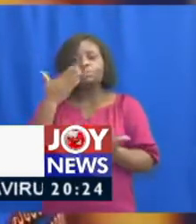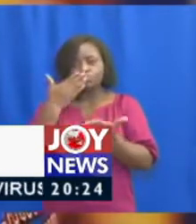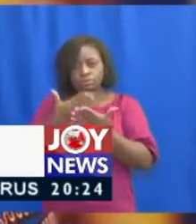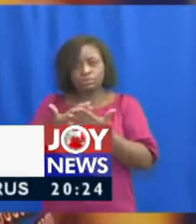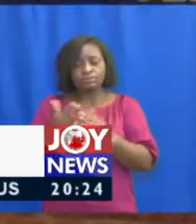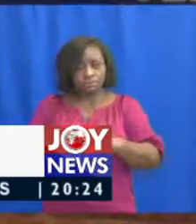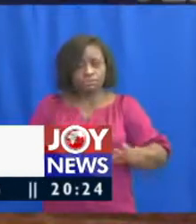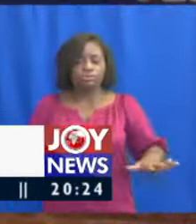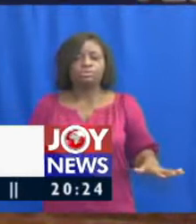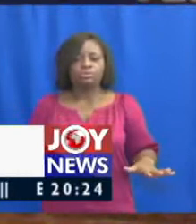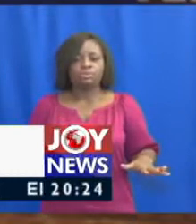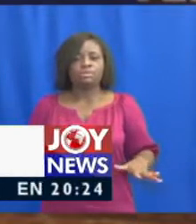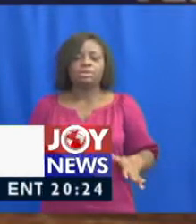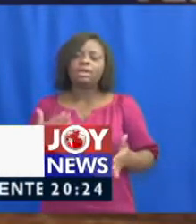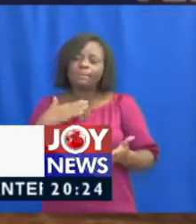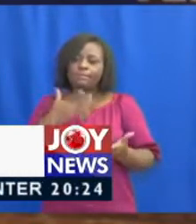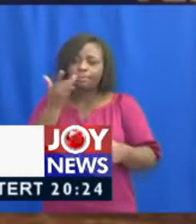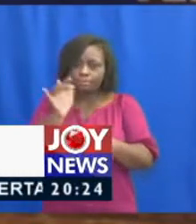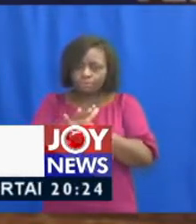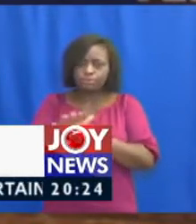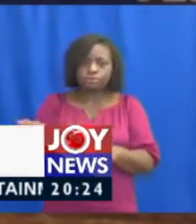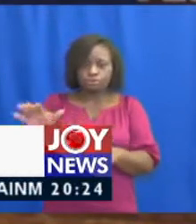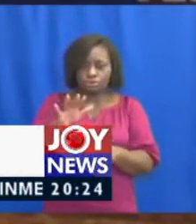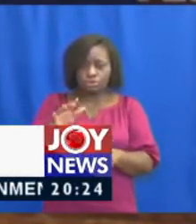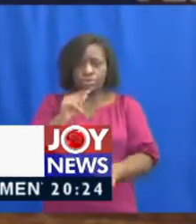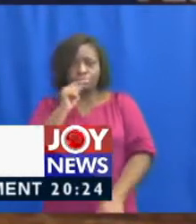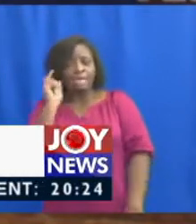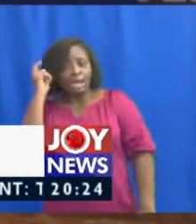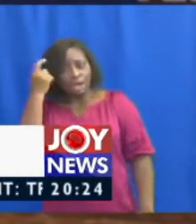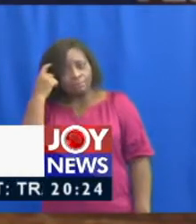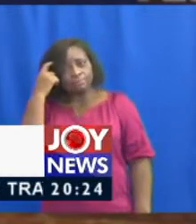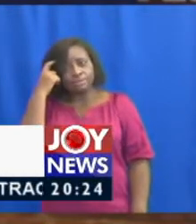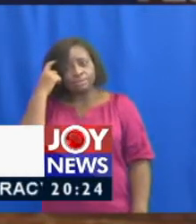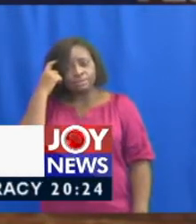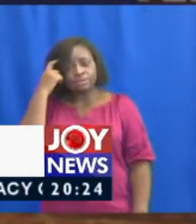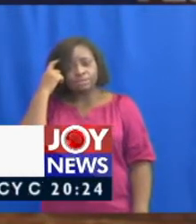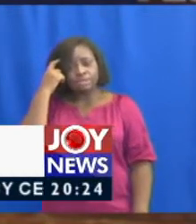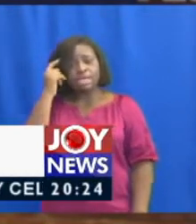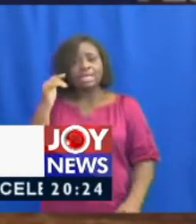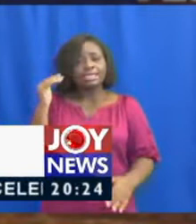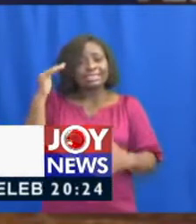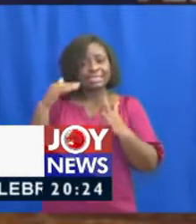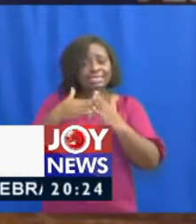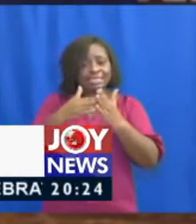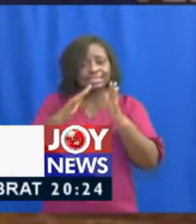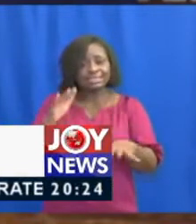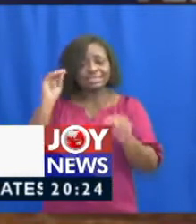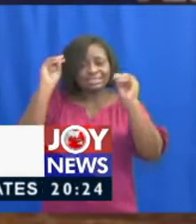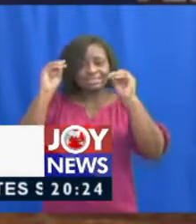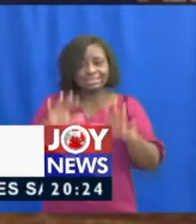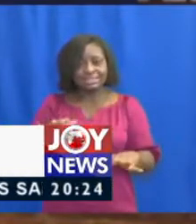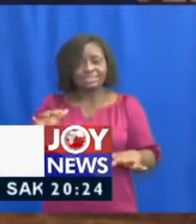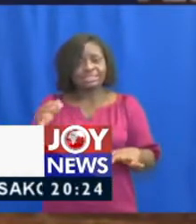biye. Mi wo nye siyake, un government. Ama cholai unukpai, ke cholai